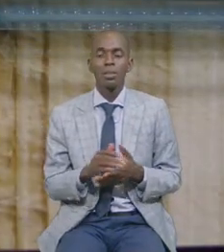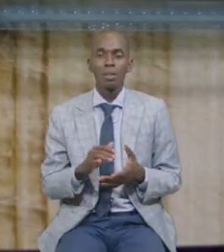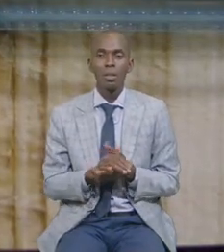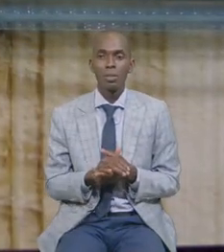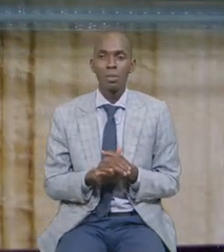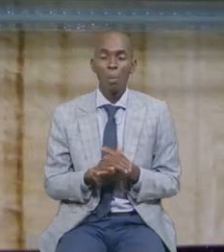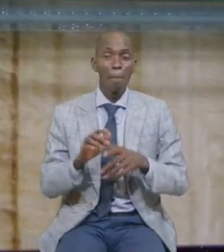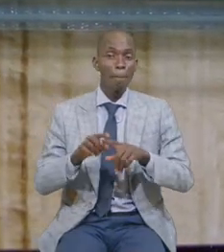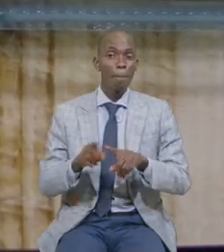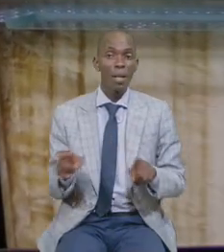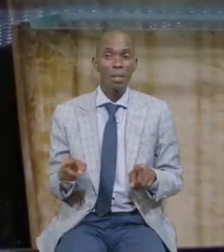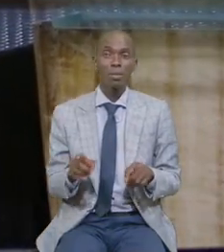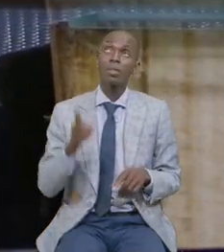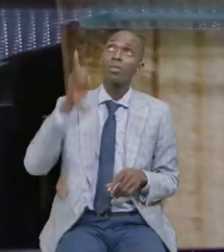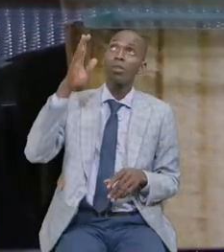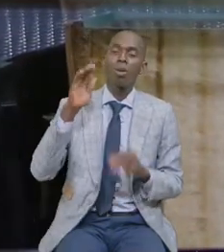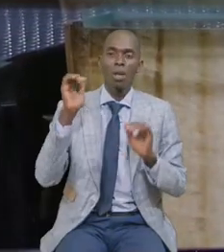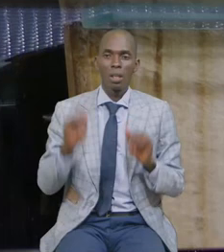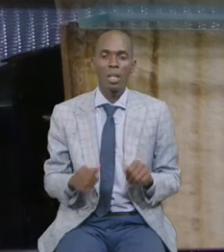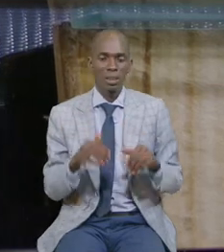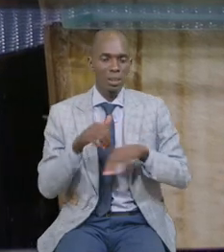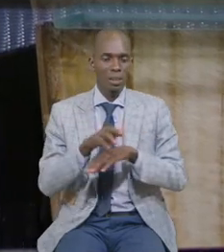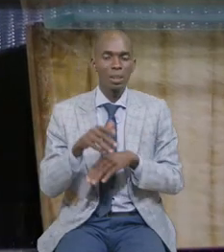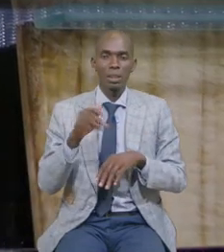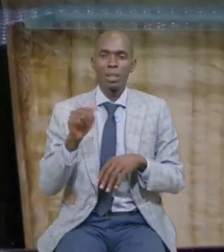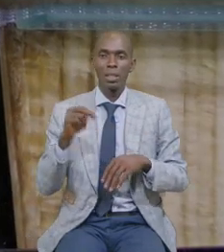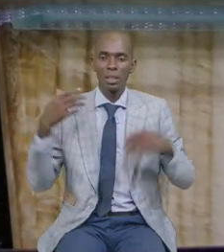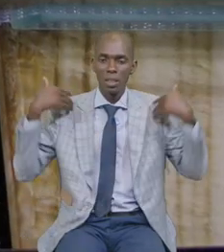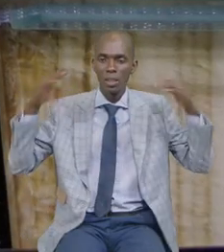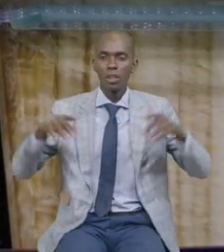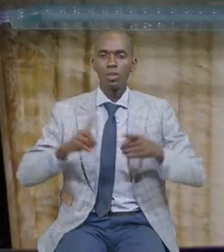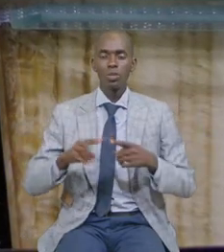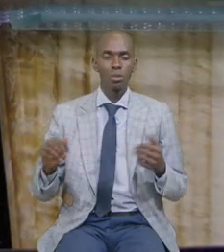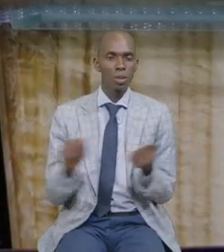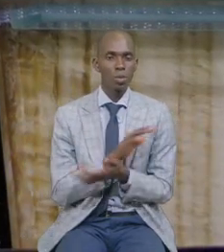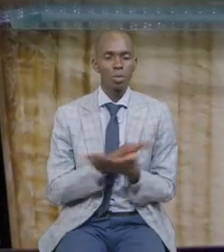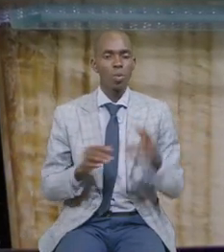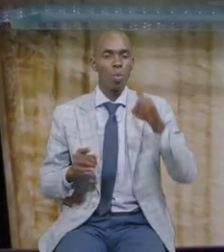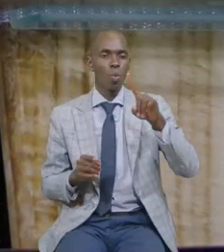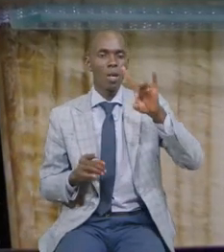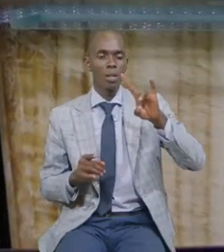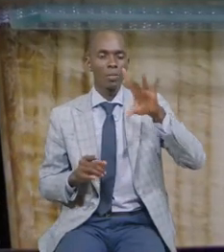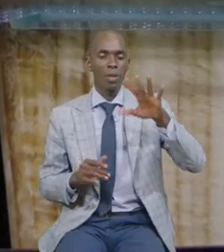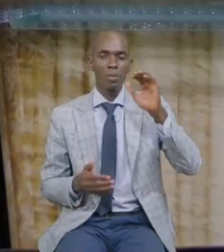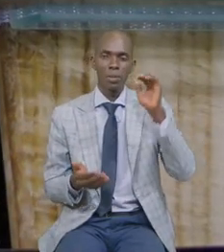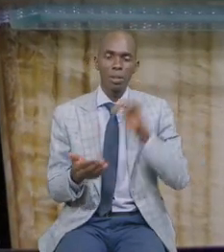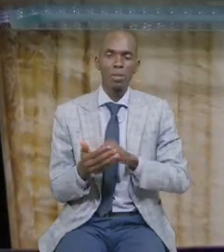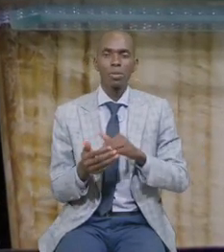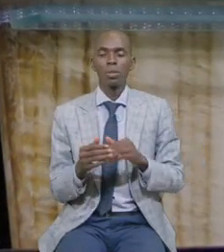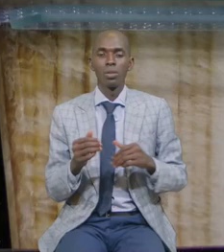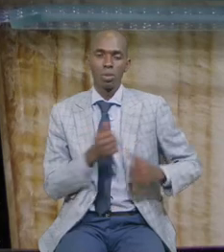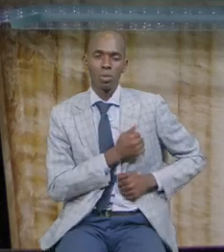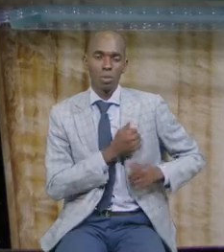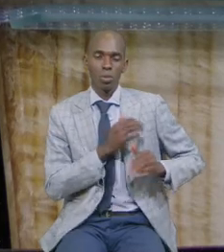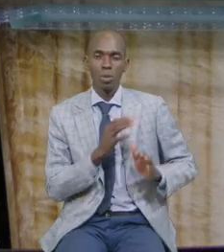but God can send an angel and Destroy 185 000 soldiers of